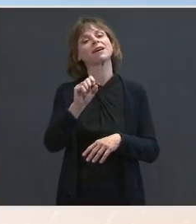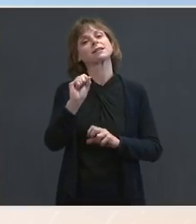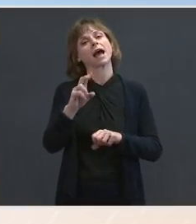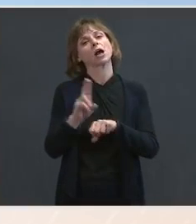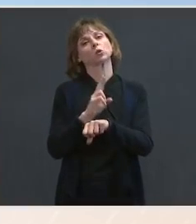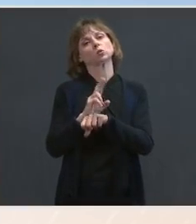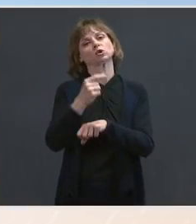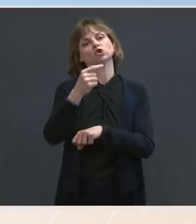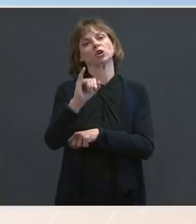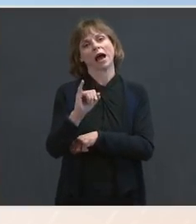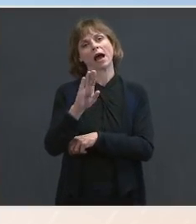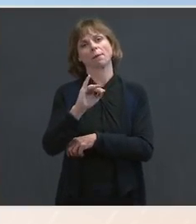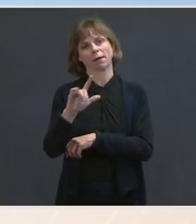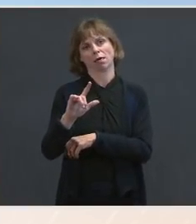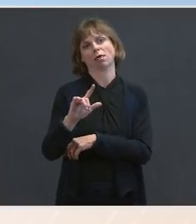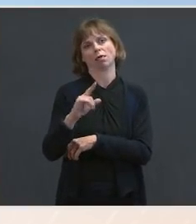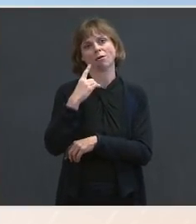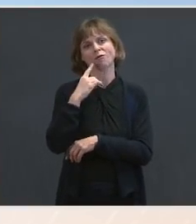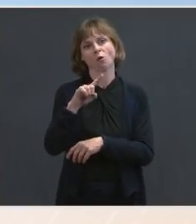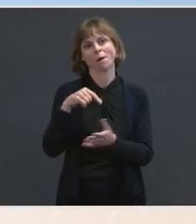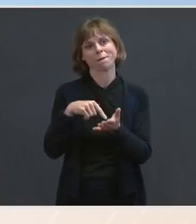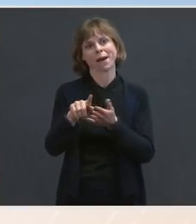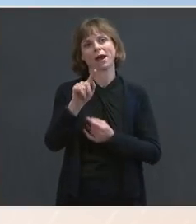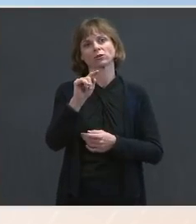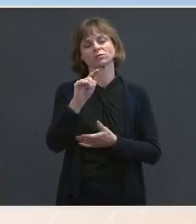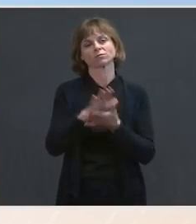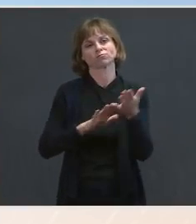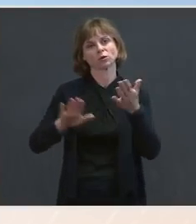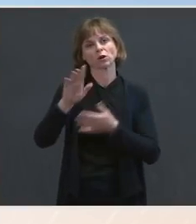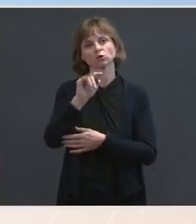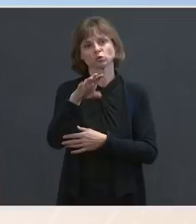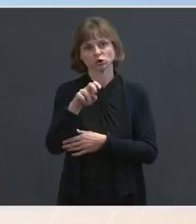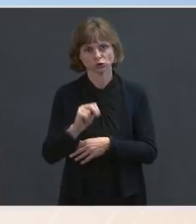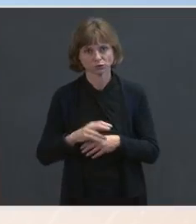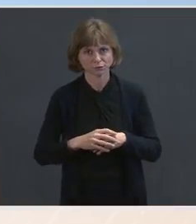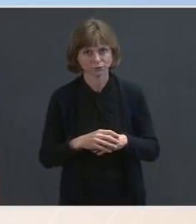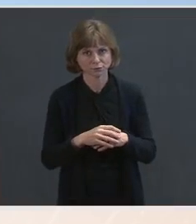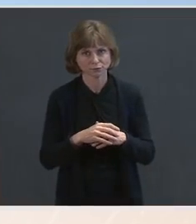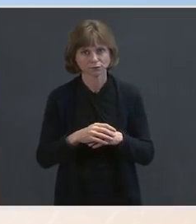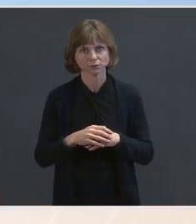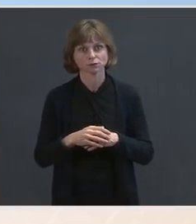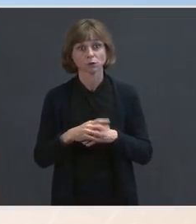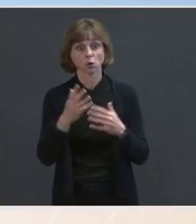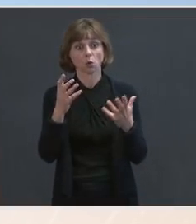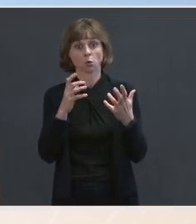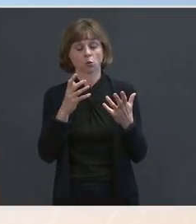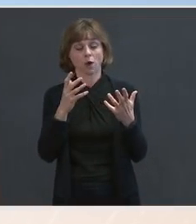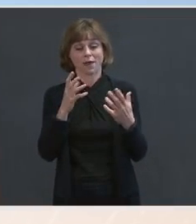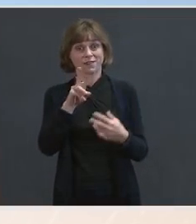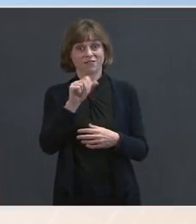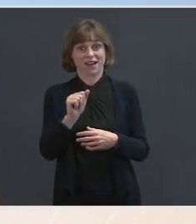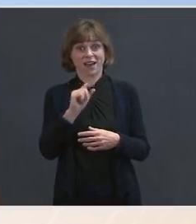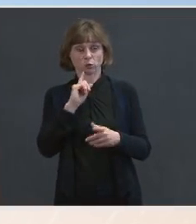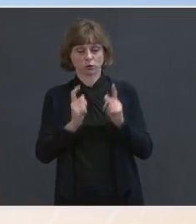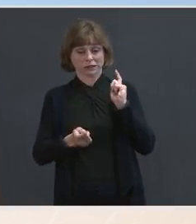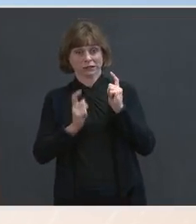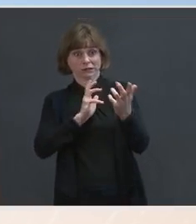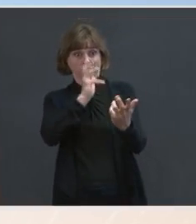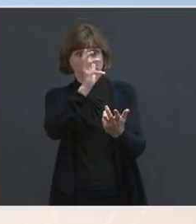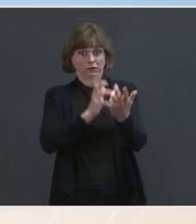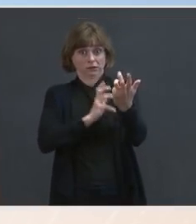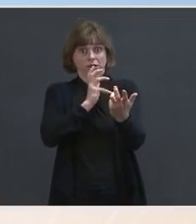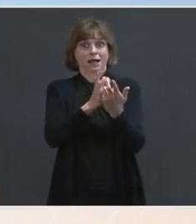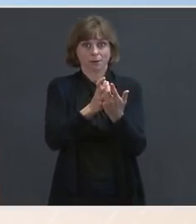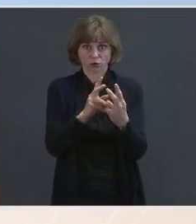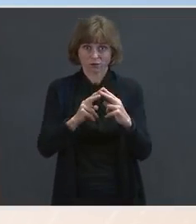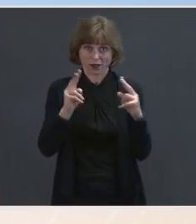pay for tuition. We make sure that VA can continue to adapt to these challenging times, and the President's American